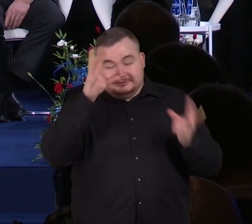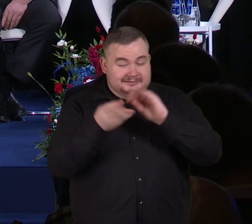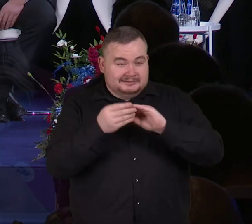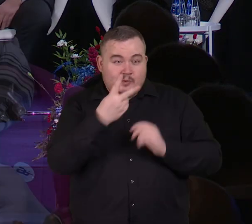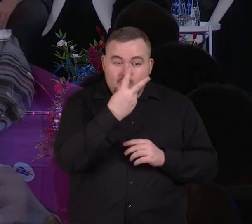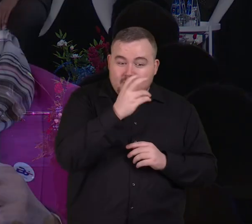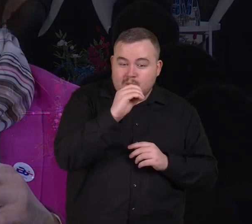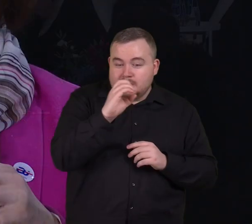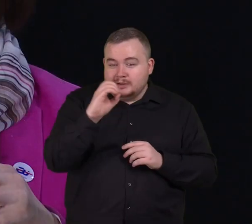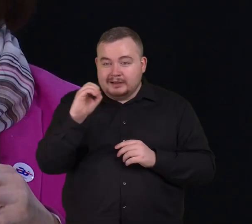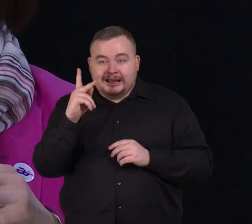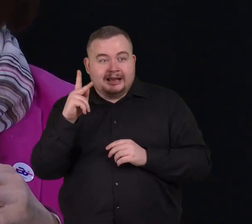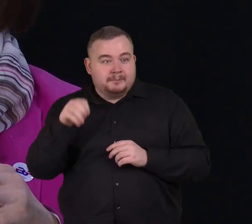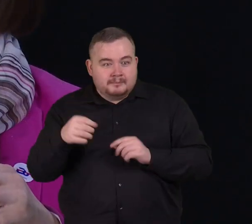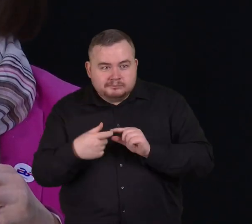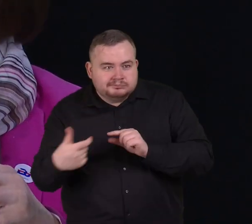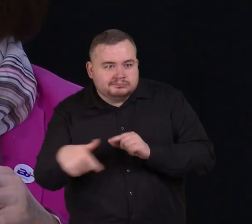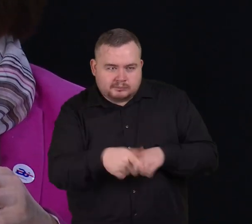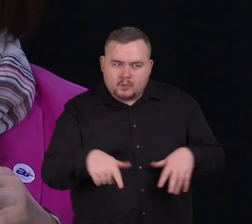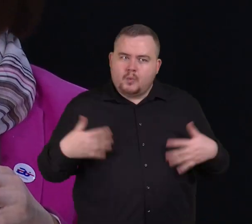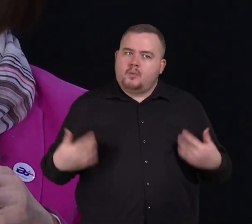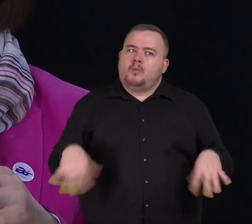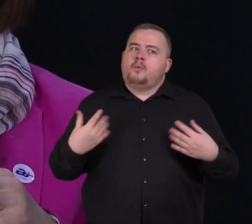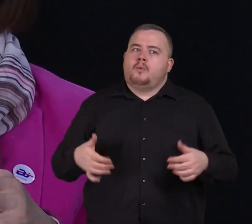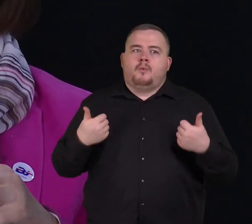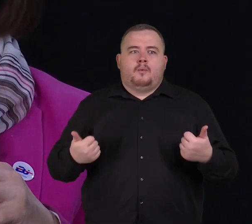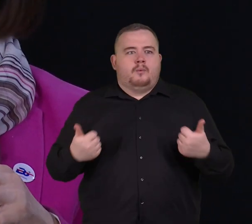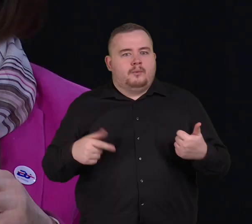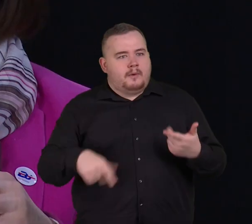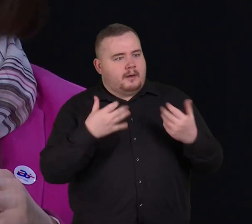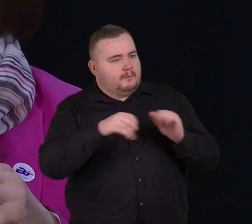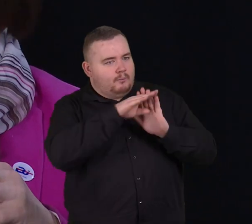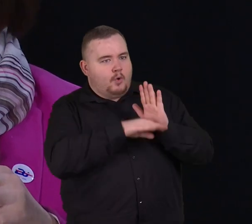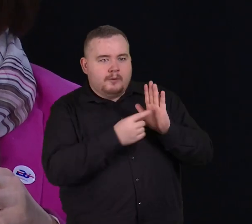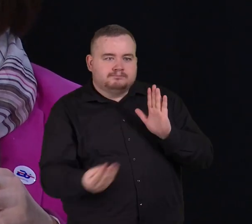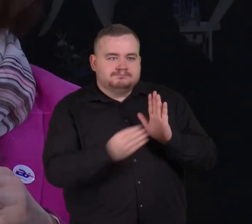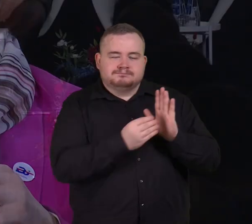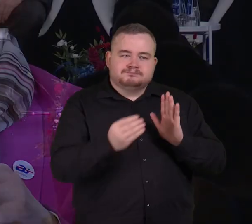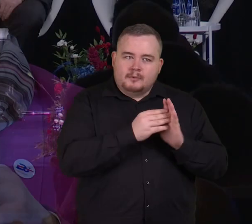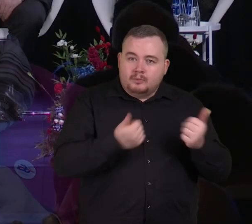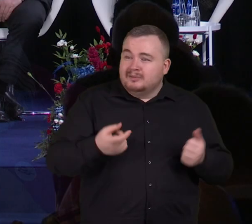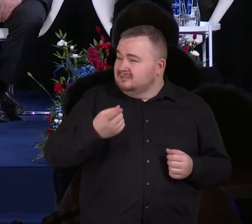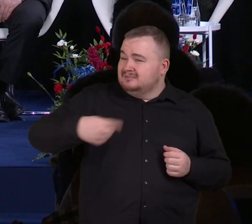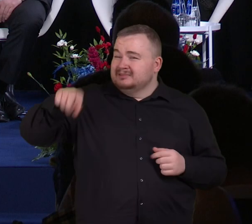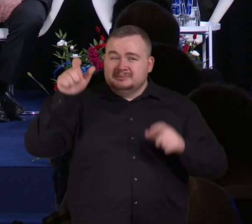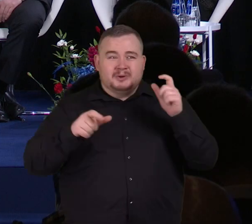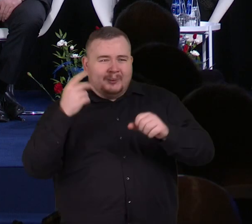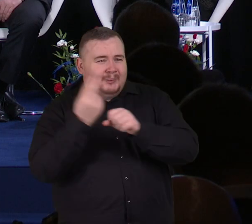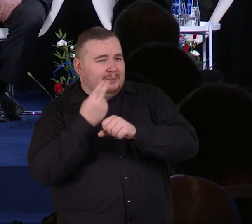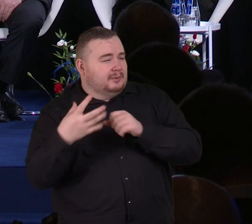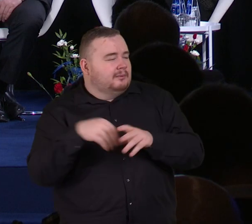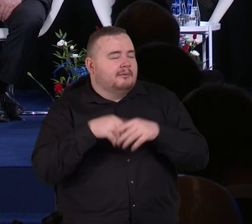Many of my friends, they use this path because it's very fantastic. It goes through many